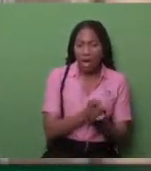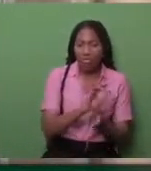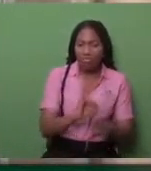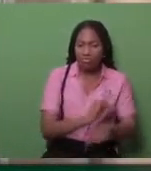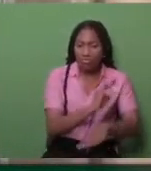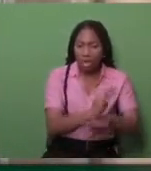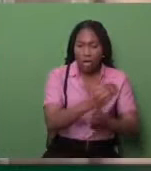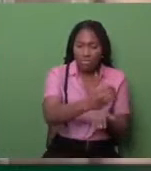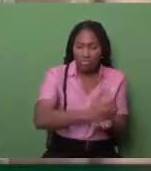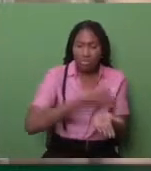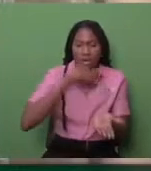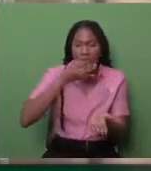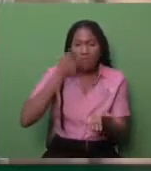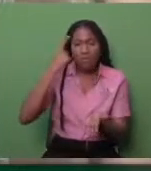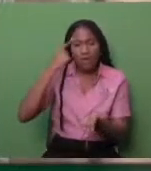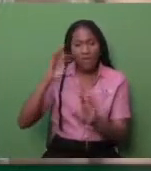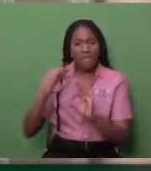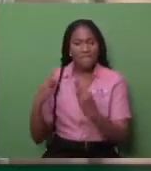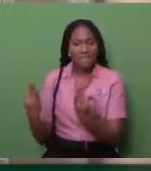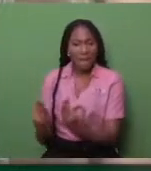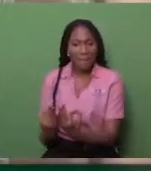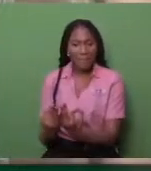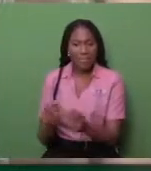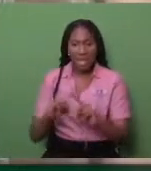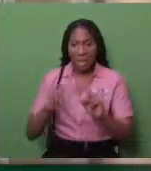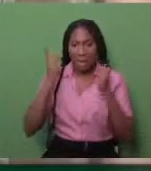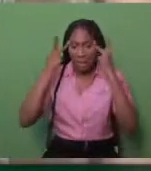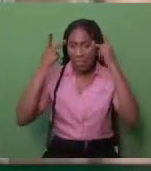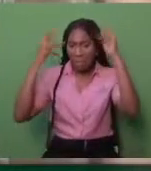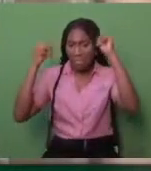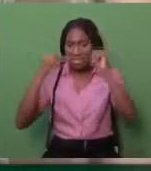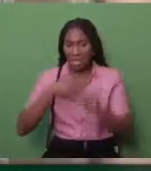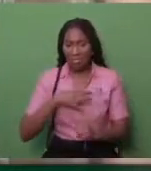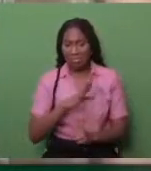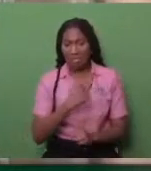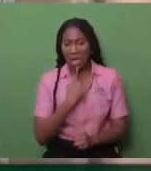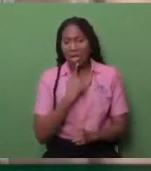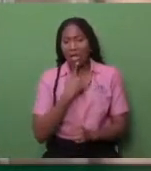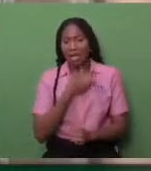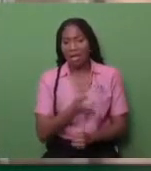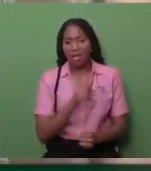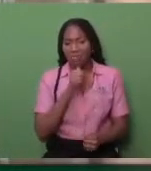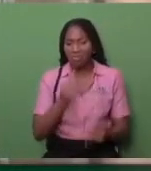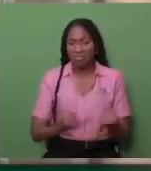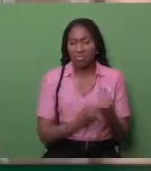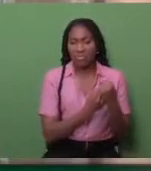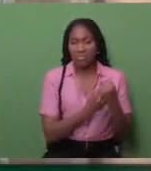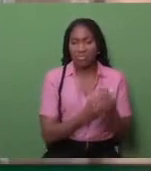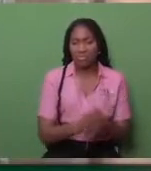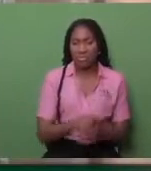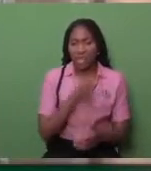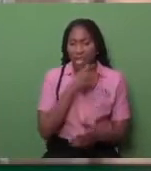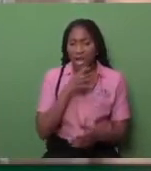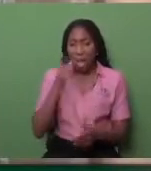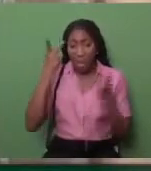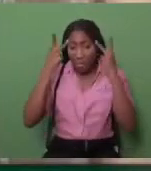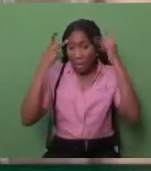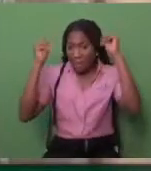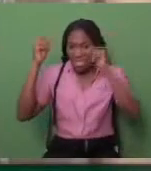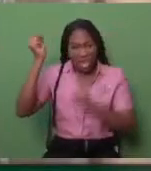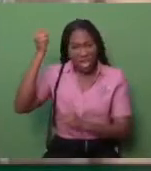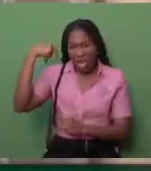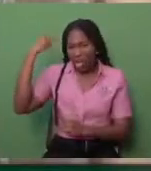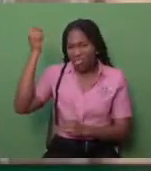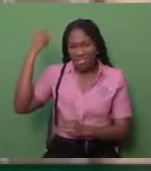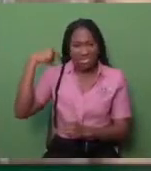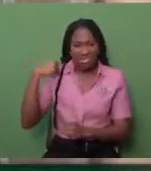Minister. You know, the Prime Minister really lacks or cannot seem to understand about agriculture, because once again, we see